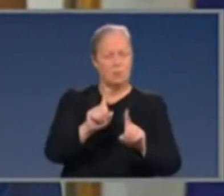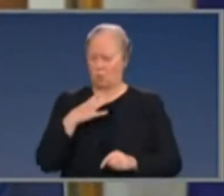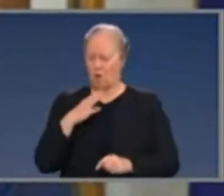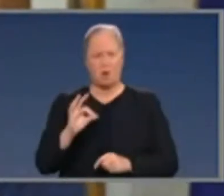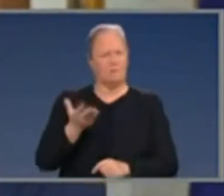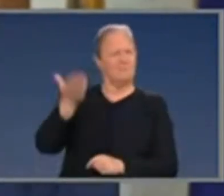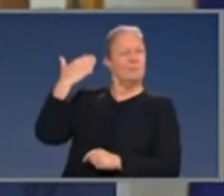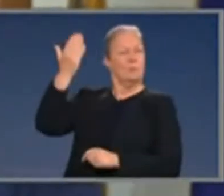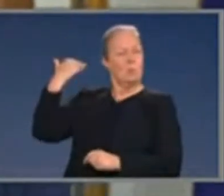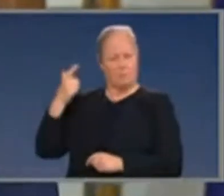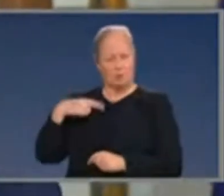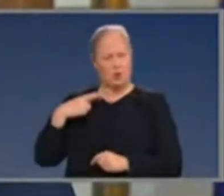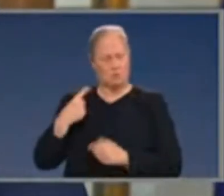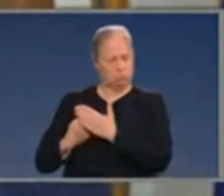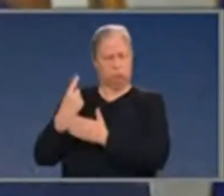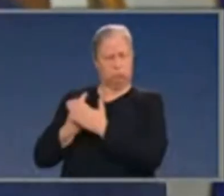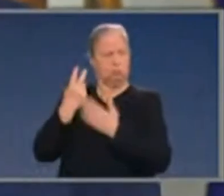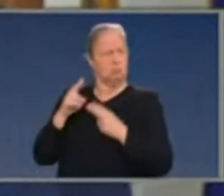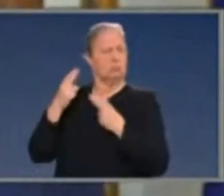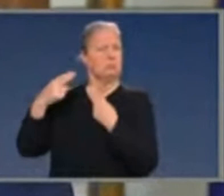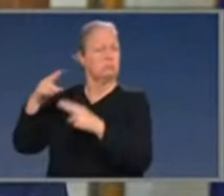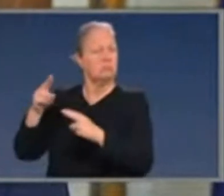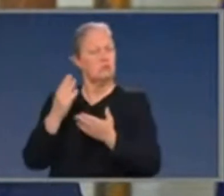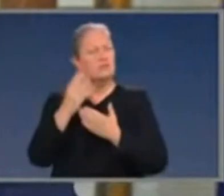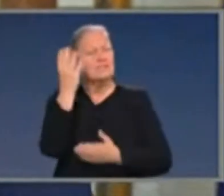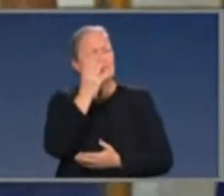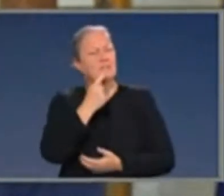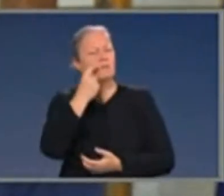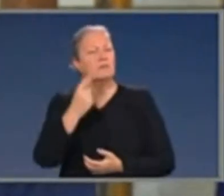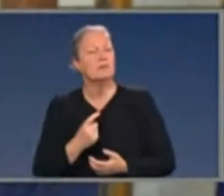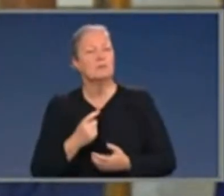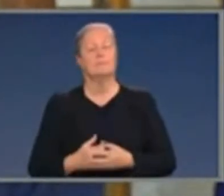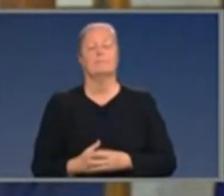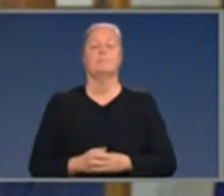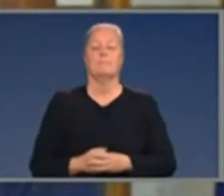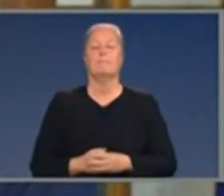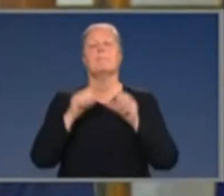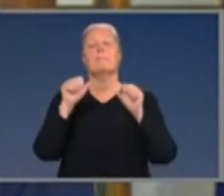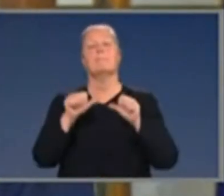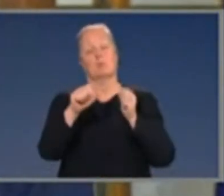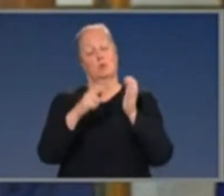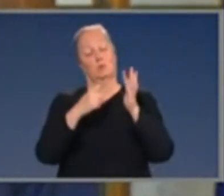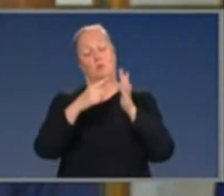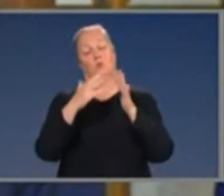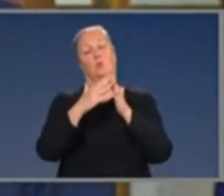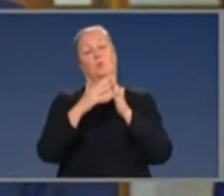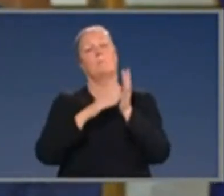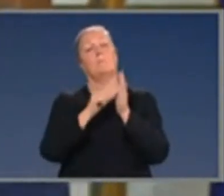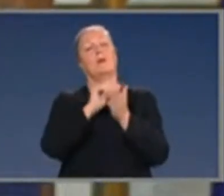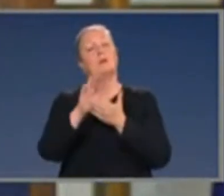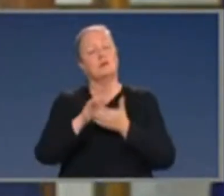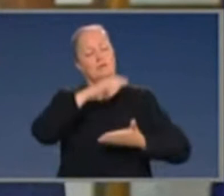the deadly impacts that we've already seen have? I might ask Brendan to update on both. So the Newmarch report is not completed